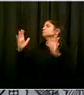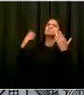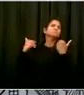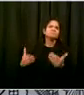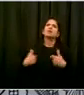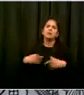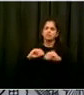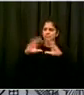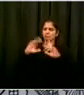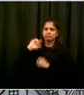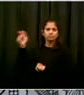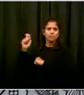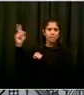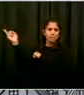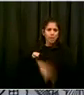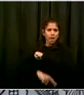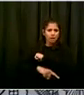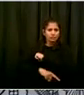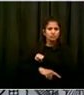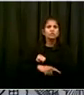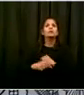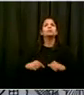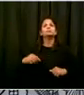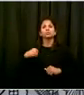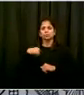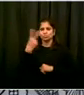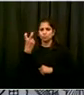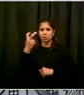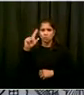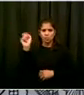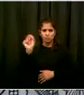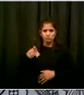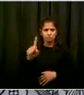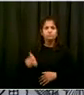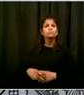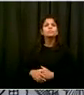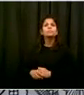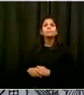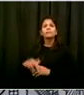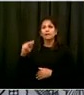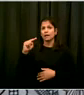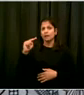We have time for two more for today. The next is Yoav from the city.